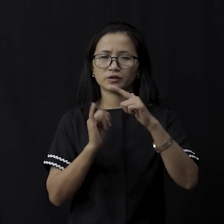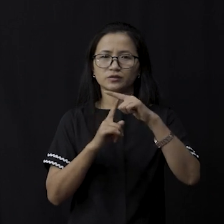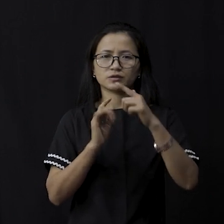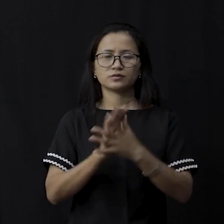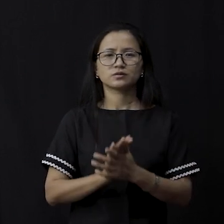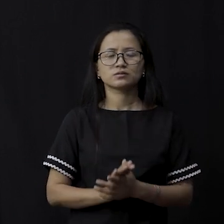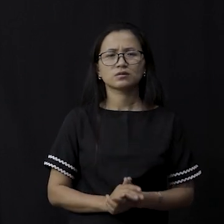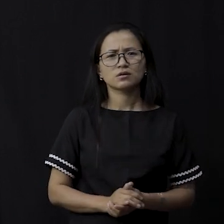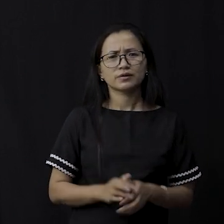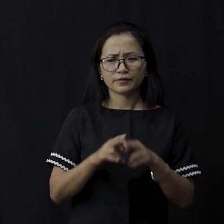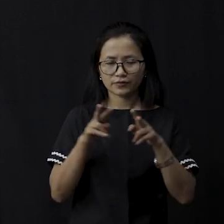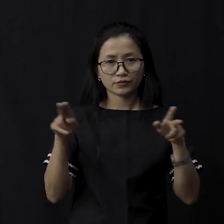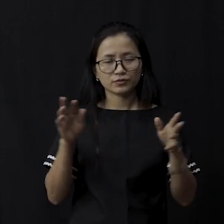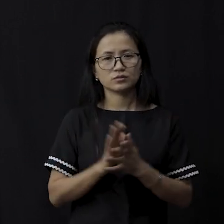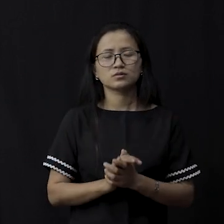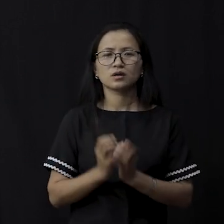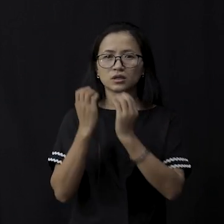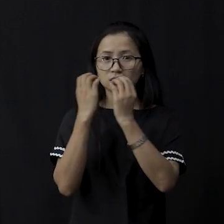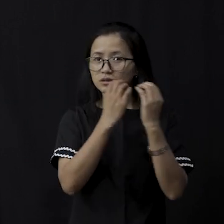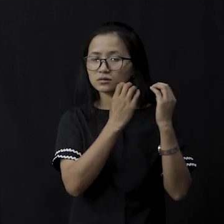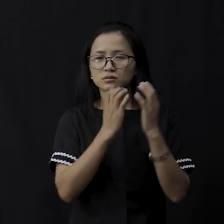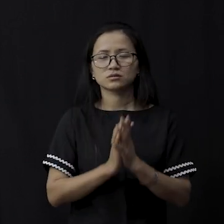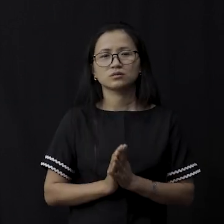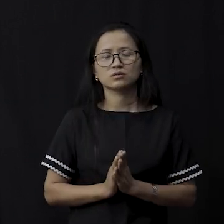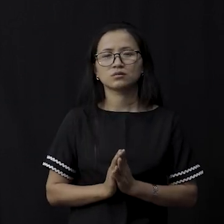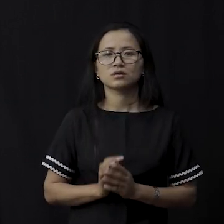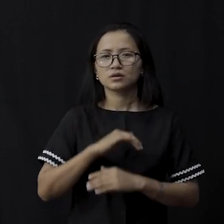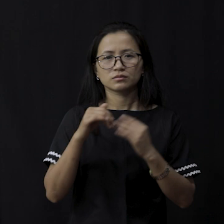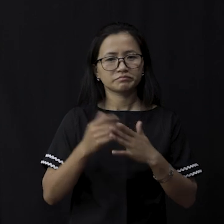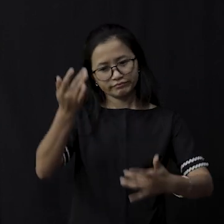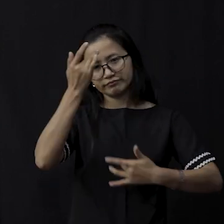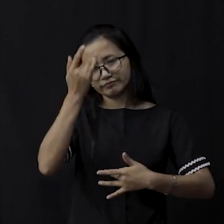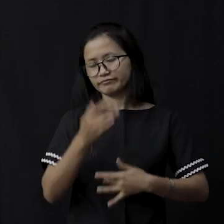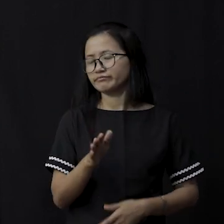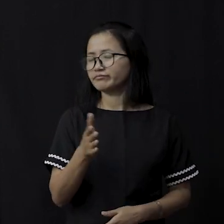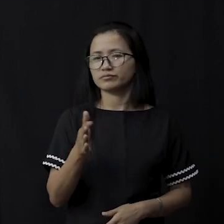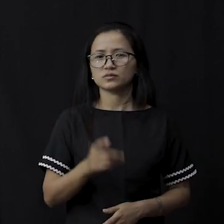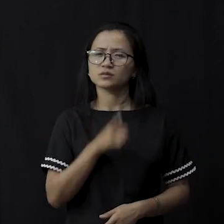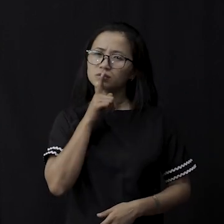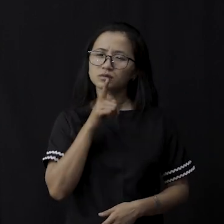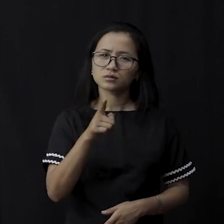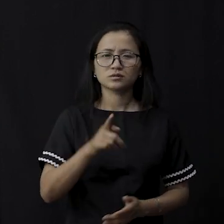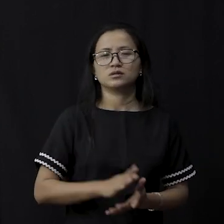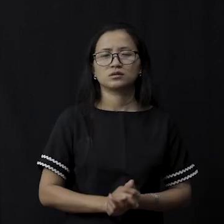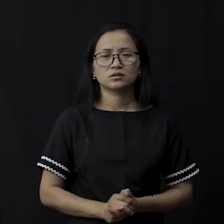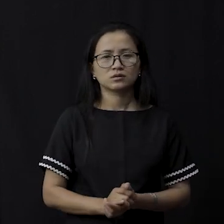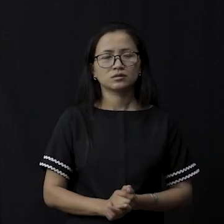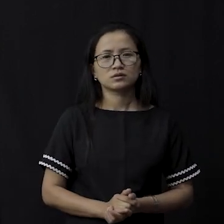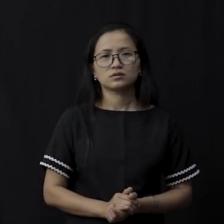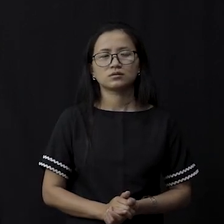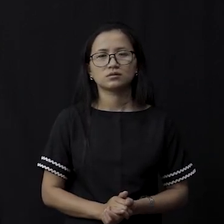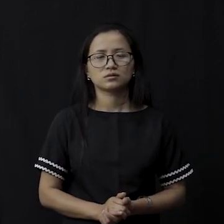oranges, the watermelon, carrots, and all, okay? So you must eat vitamins if you don't want to get